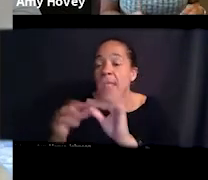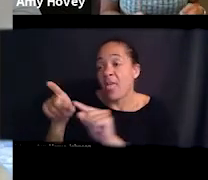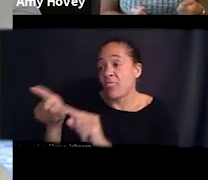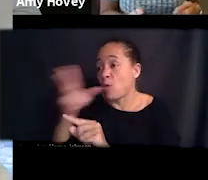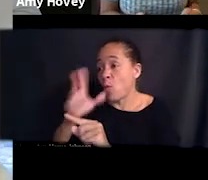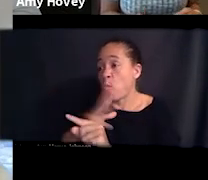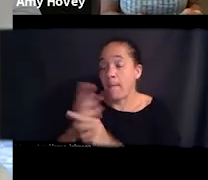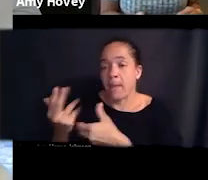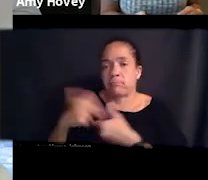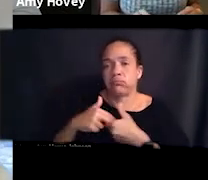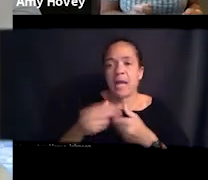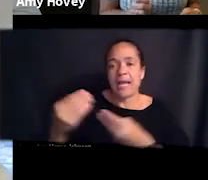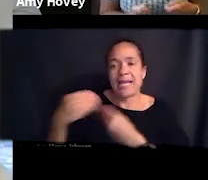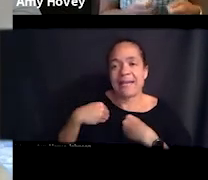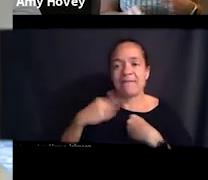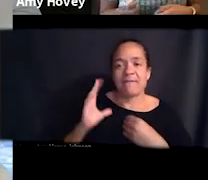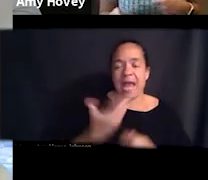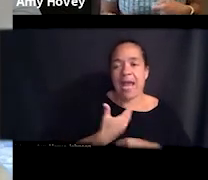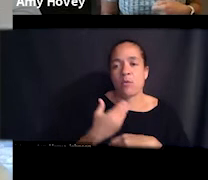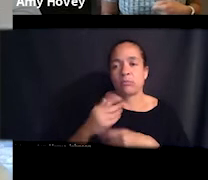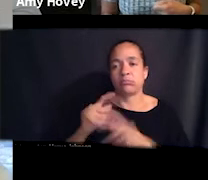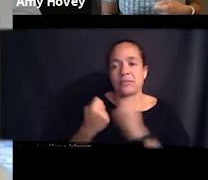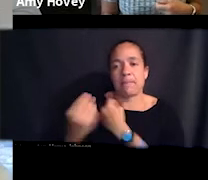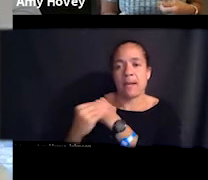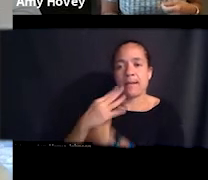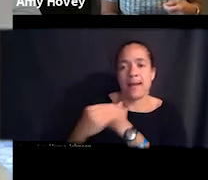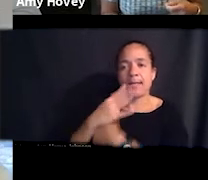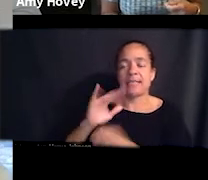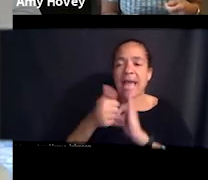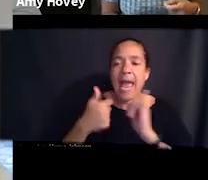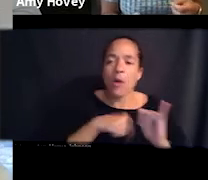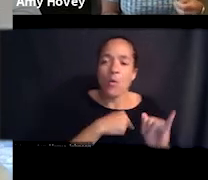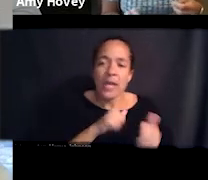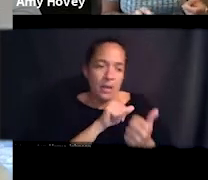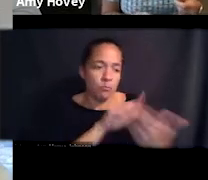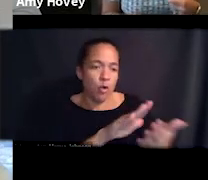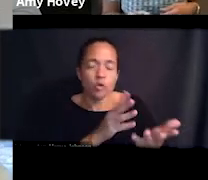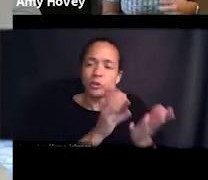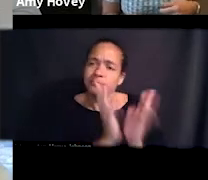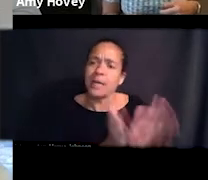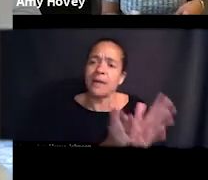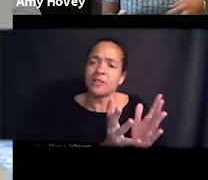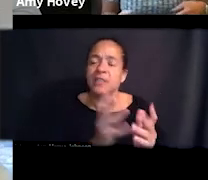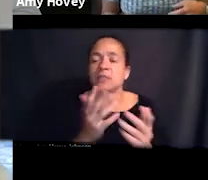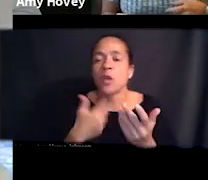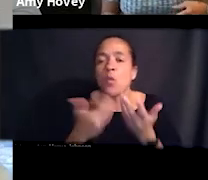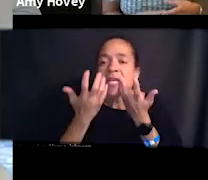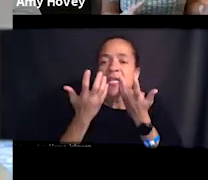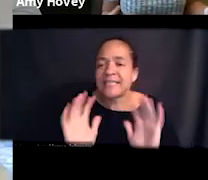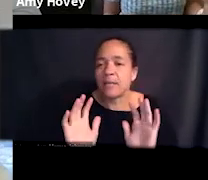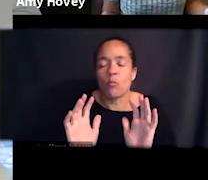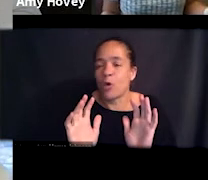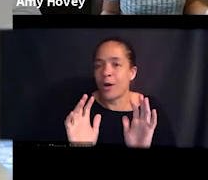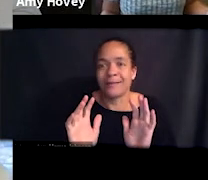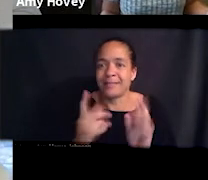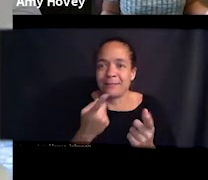how we approach our more intimate conversations, to make sure that we didn't accidentally step on landmines that we